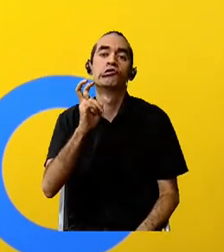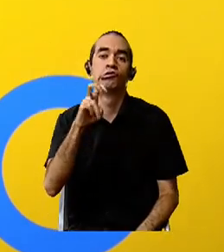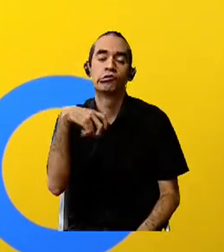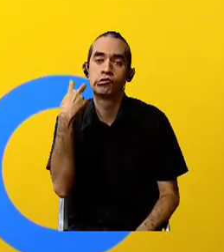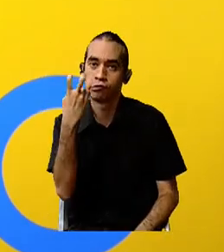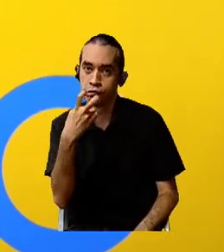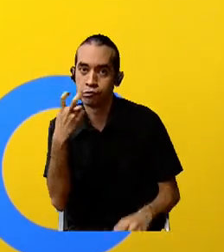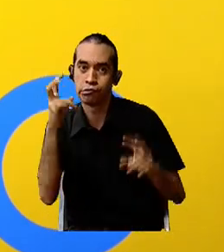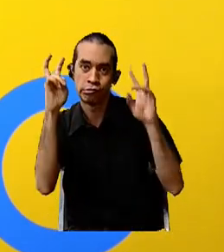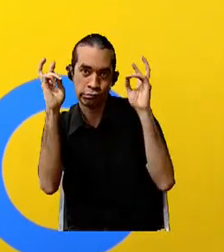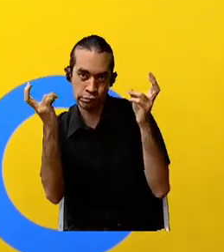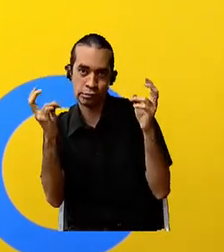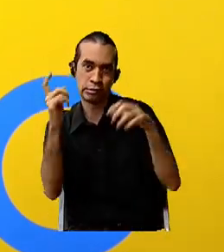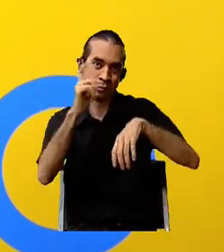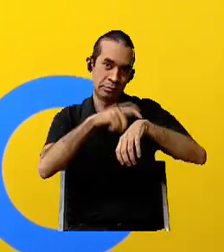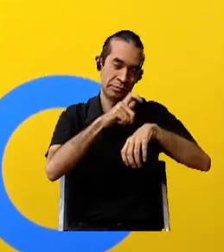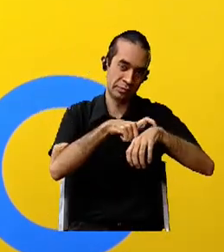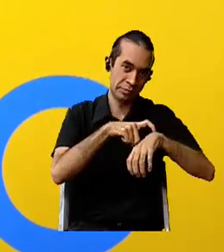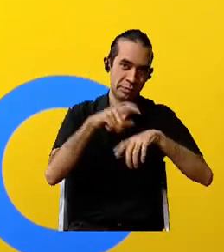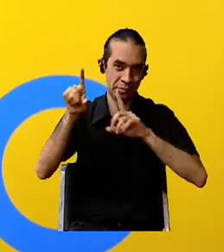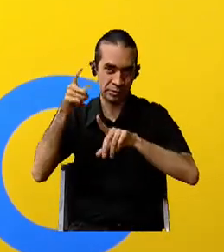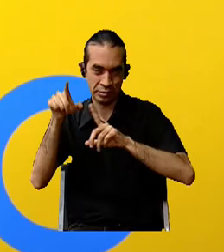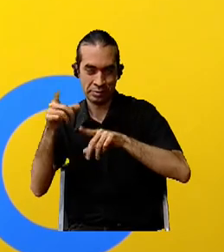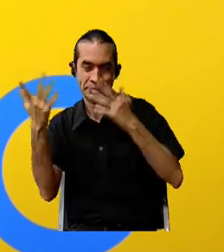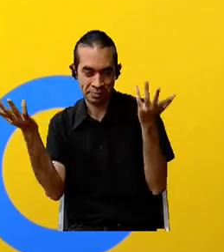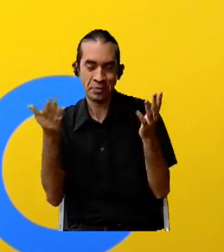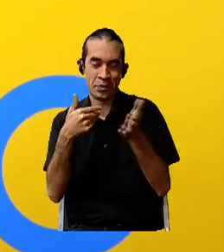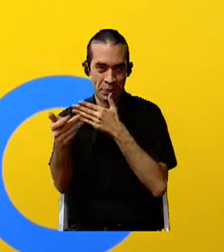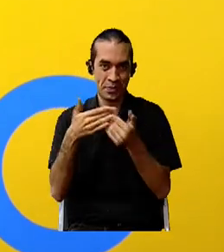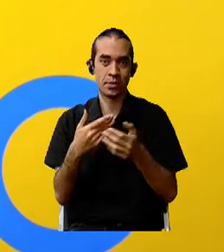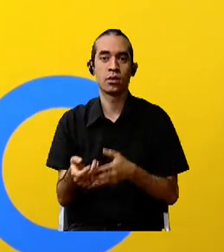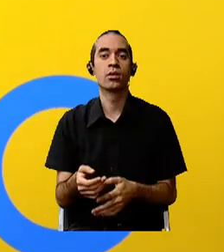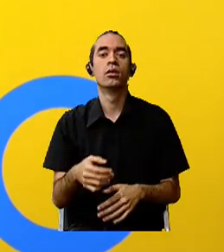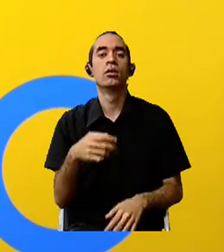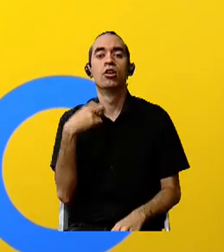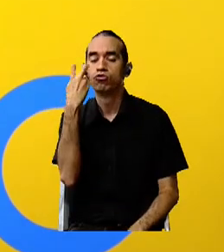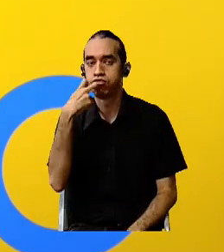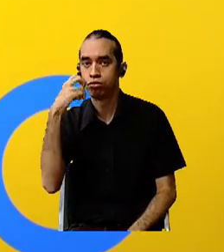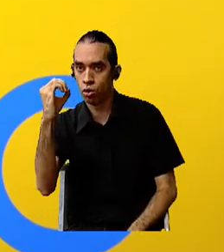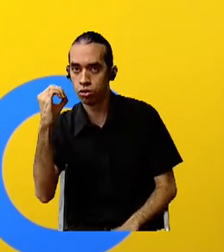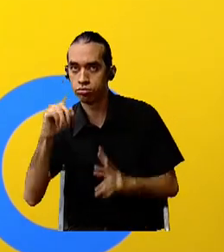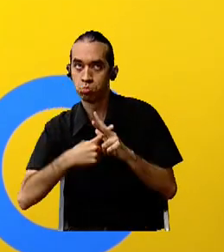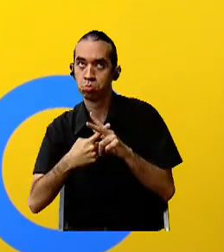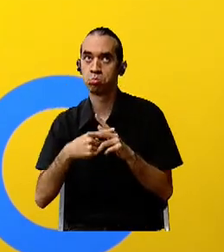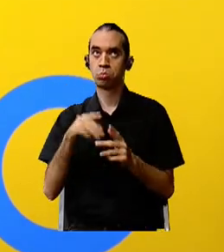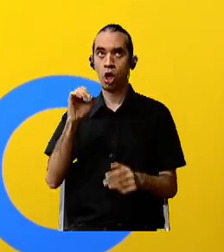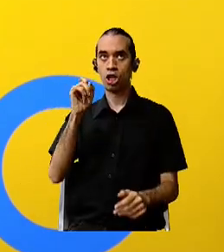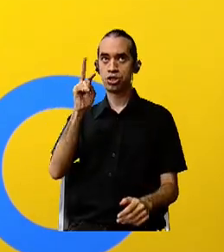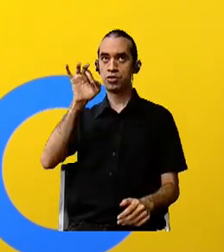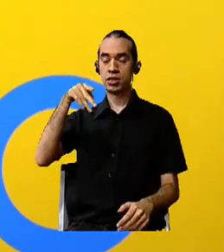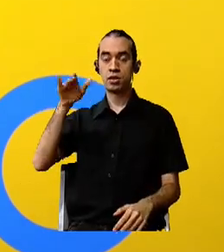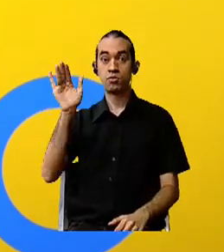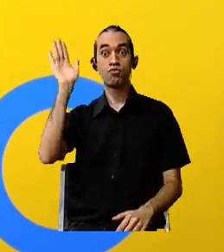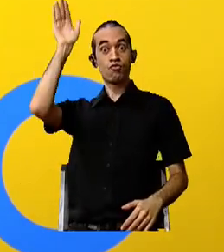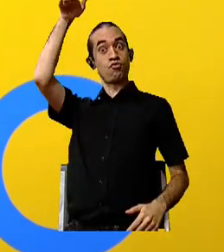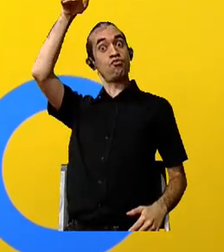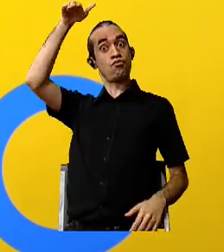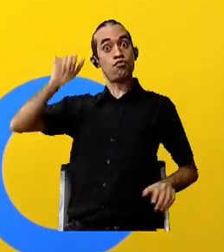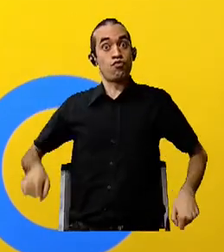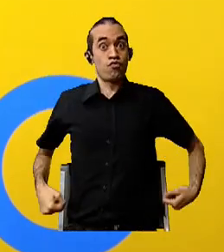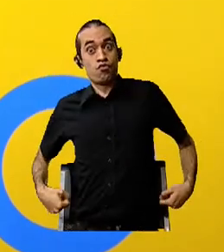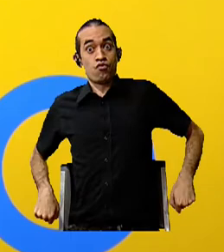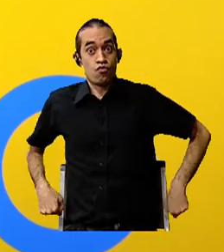time. So, Chuli, what words begin with A? Ostrich and orange. Good.